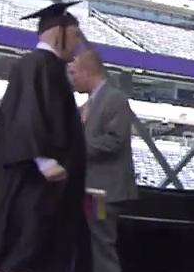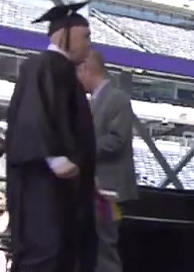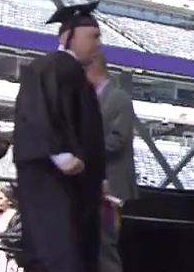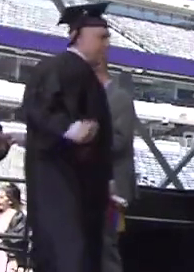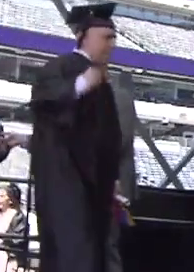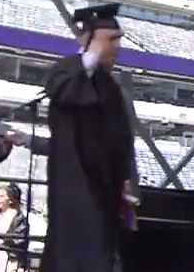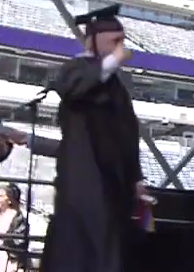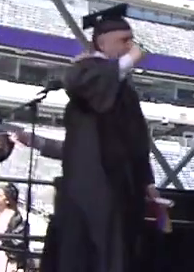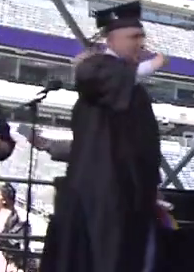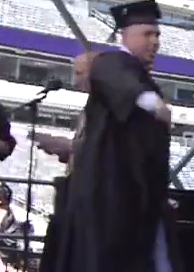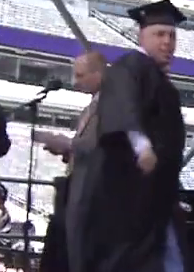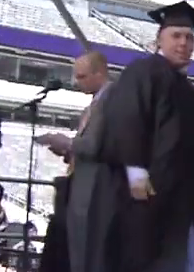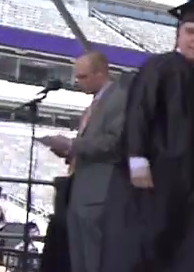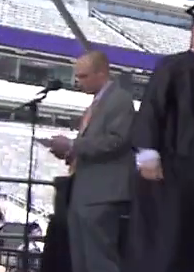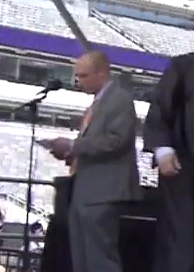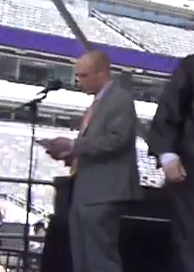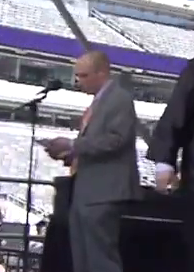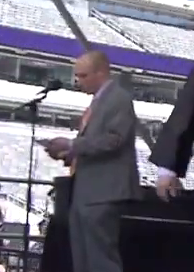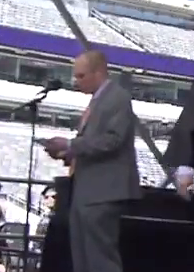Aristizabal.